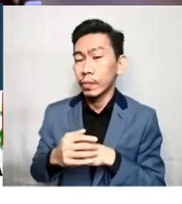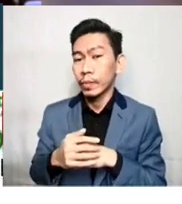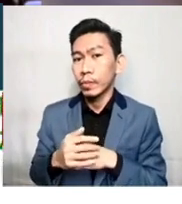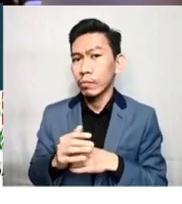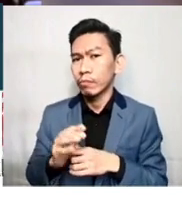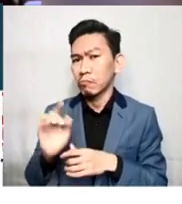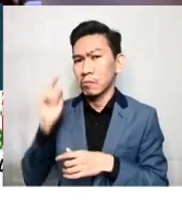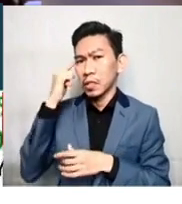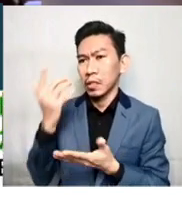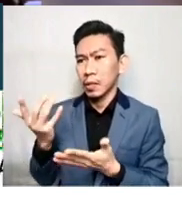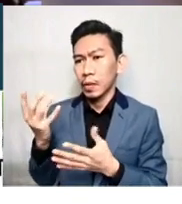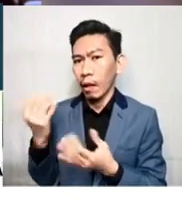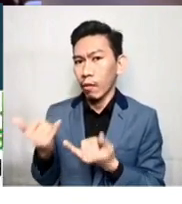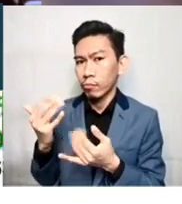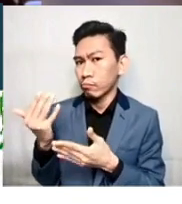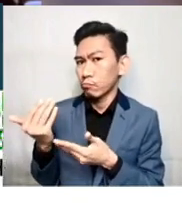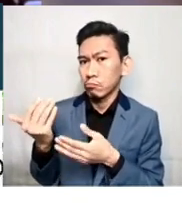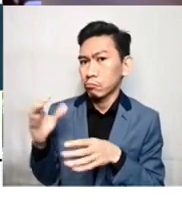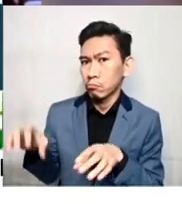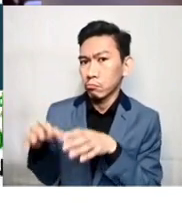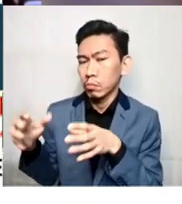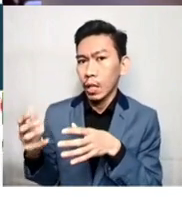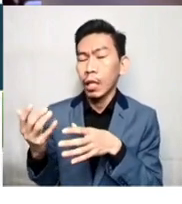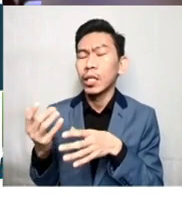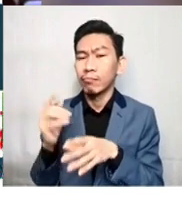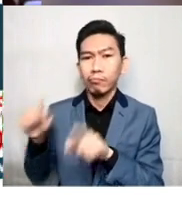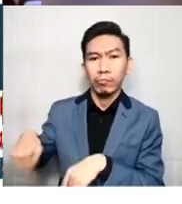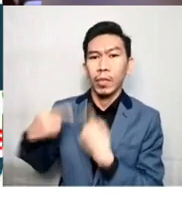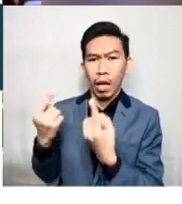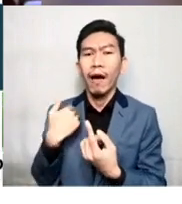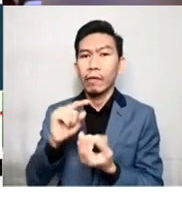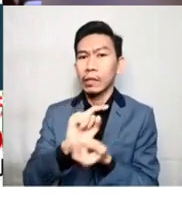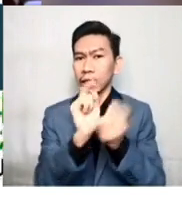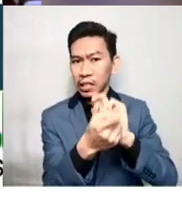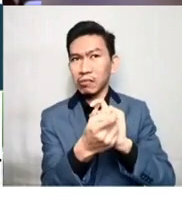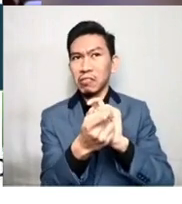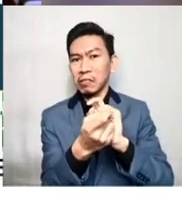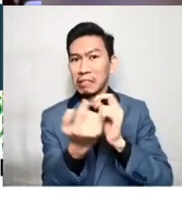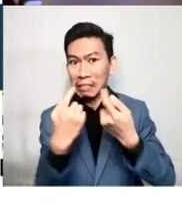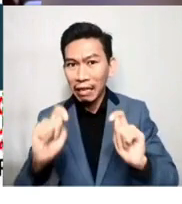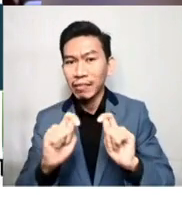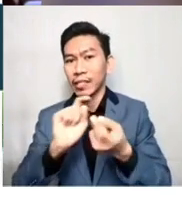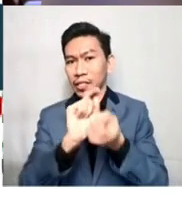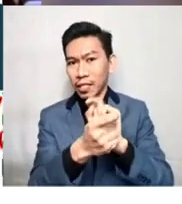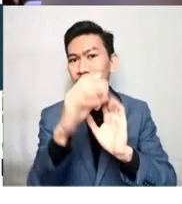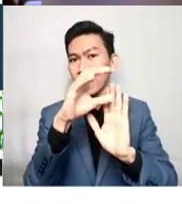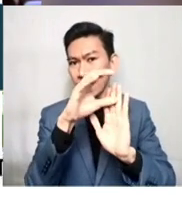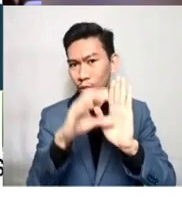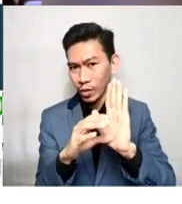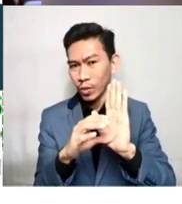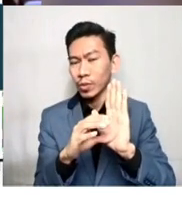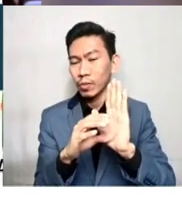Well, the there have been numerous attempts to amend the Constitution. I mean, even if really our